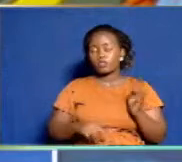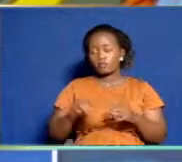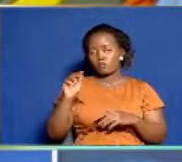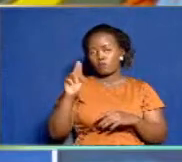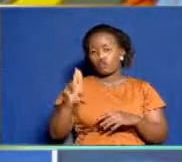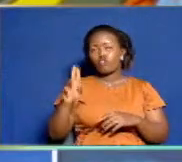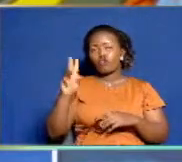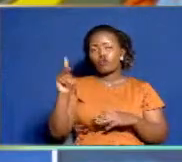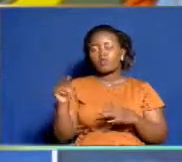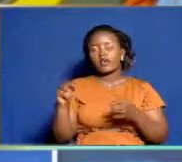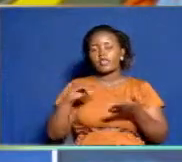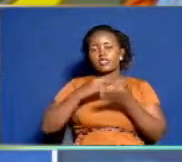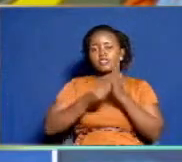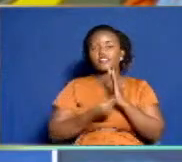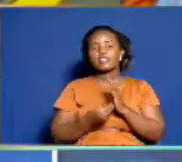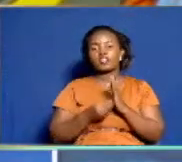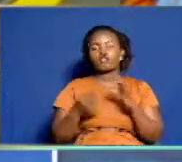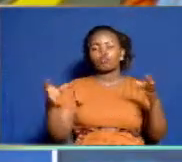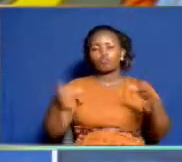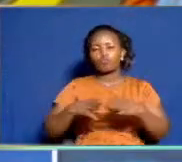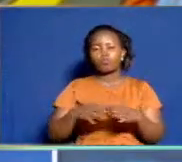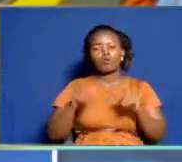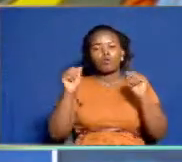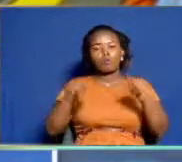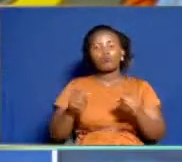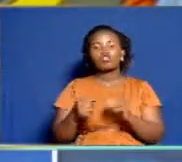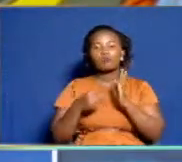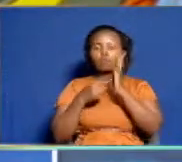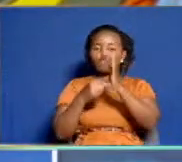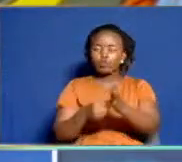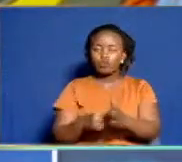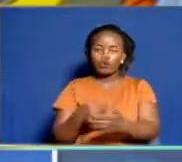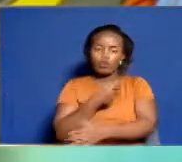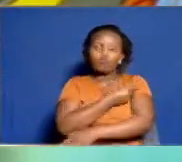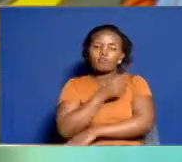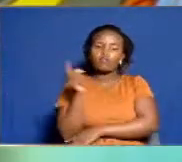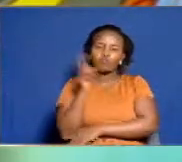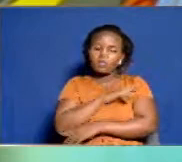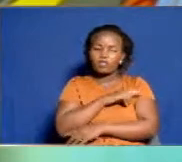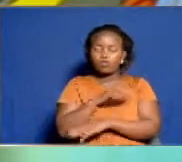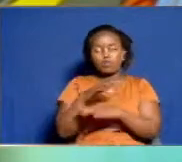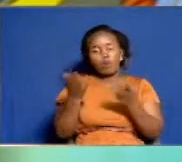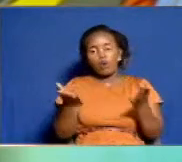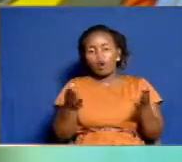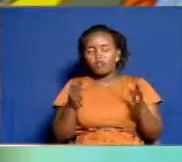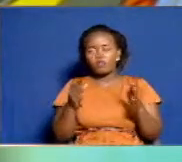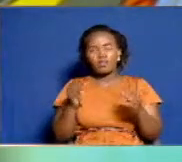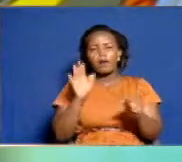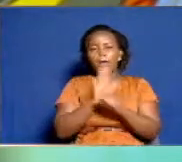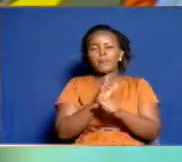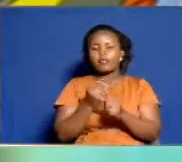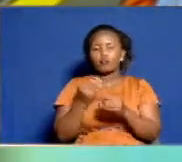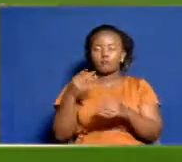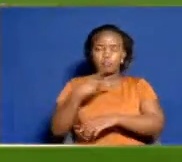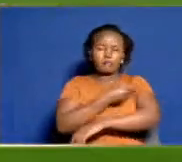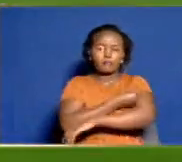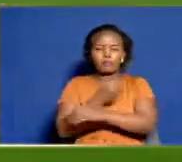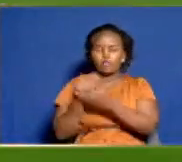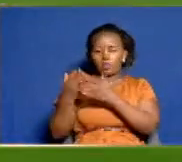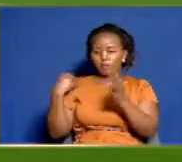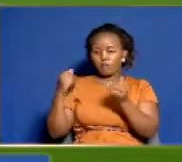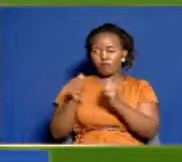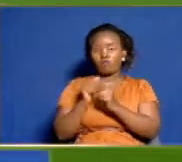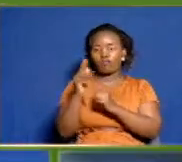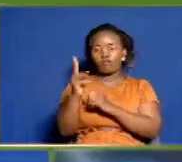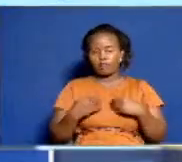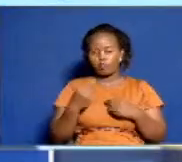11 and over can show proof of vaccination with both doses received at least 14 days before the